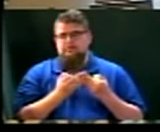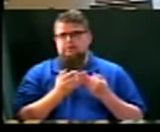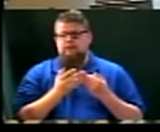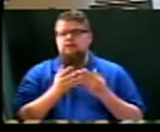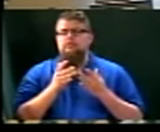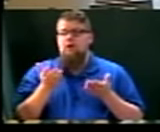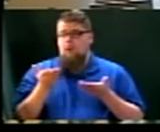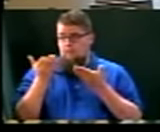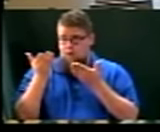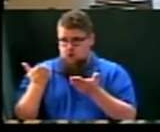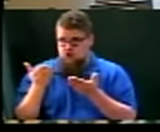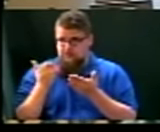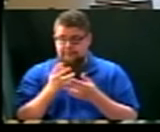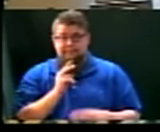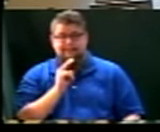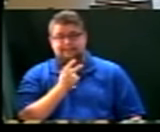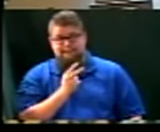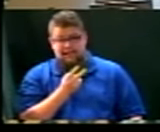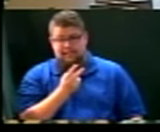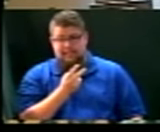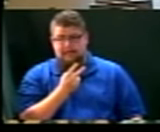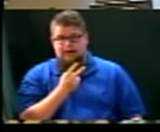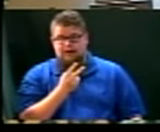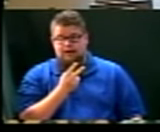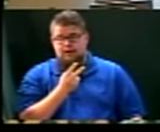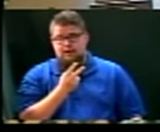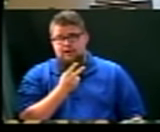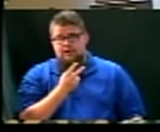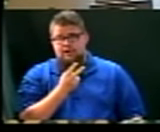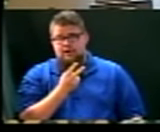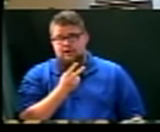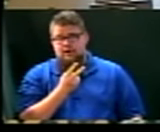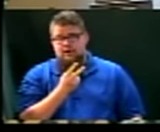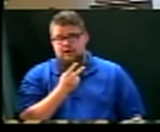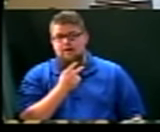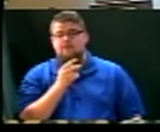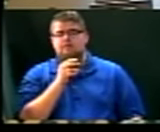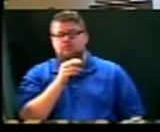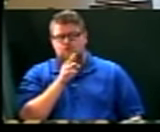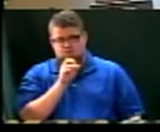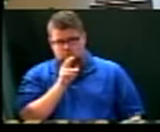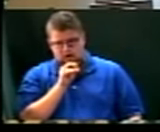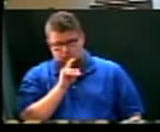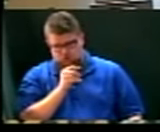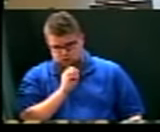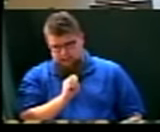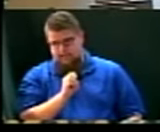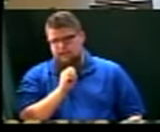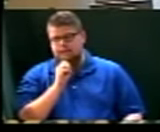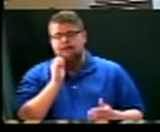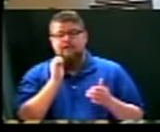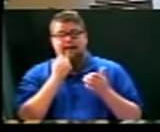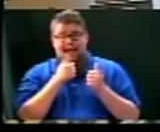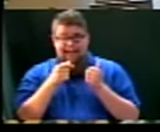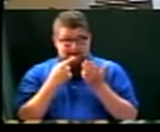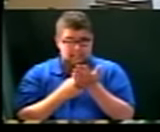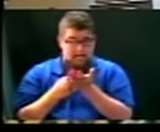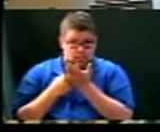Motion by Mr. Norman, second was by Ms. Roundtree. Well, this, okay, any